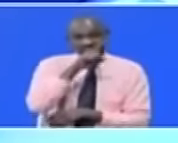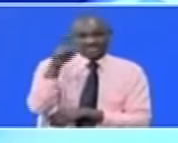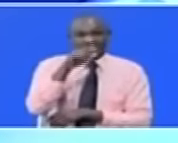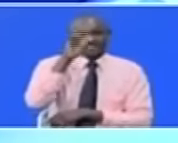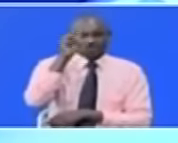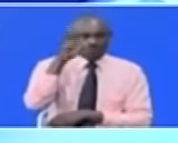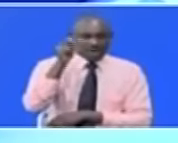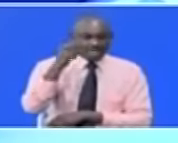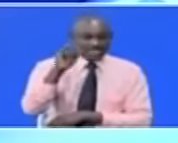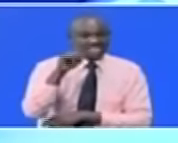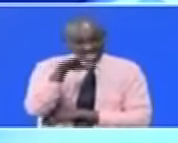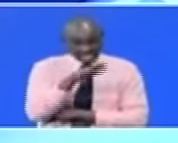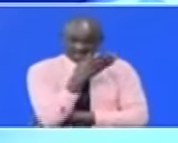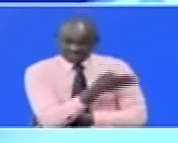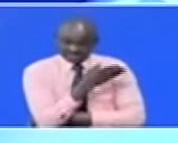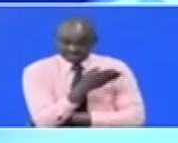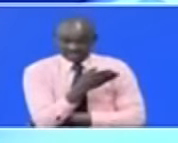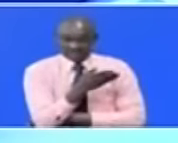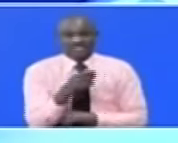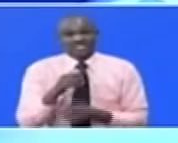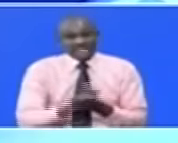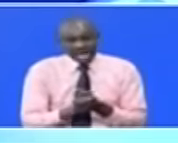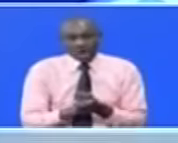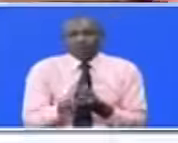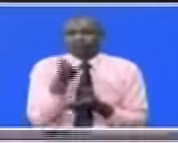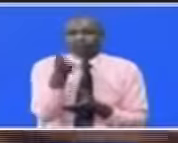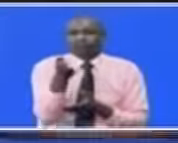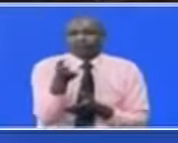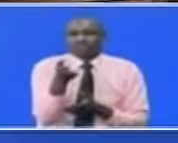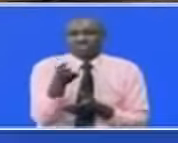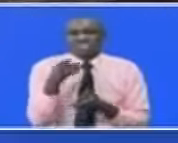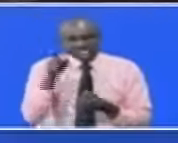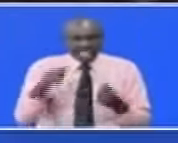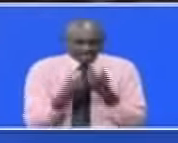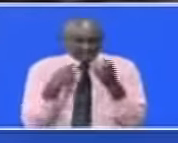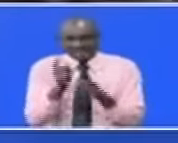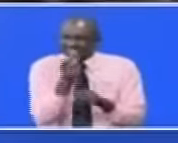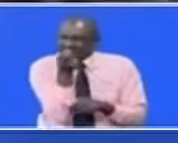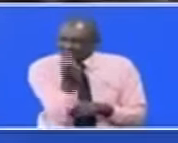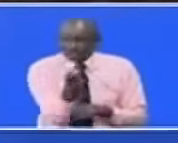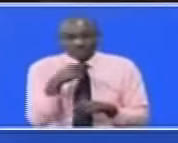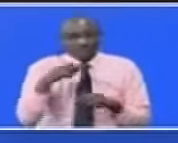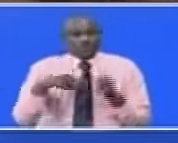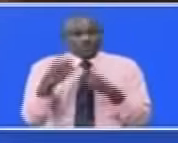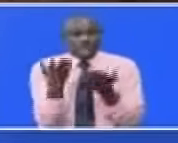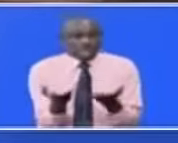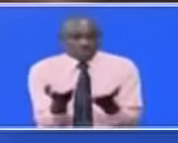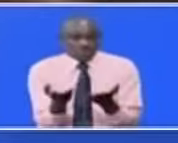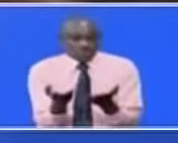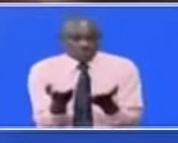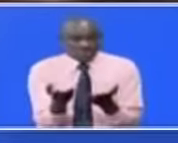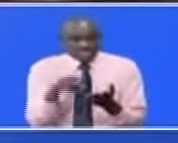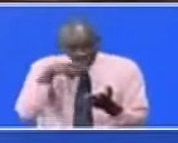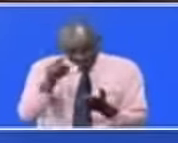in Pumwani. 1000 Street FC and Peters FC made it to the semi-finals after winning their